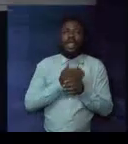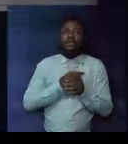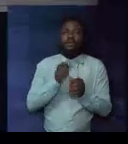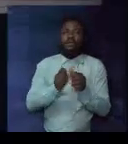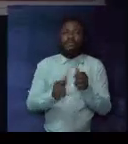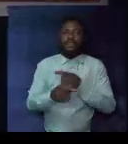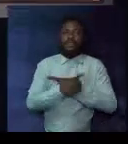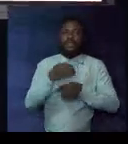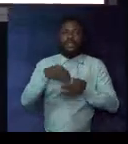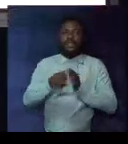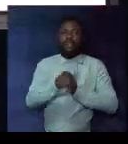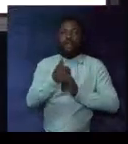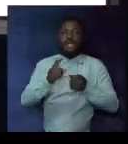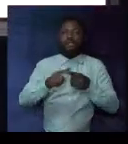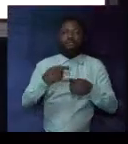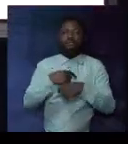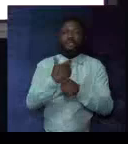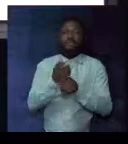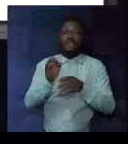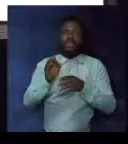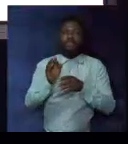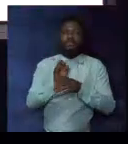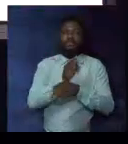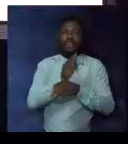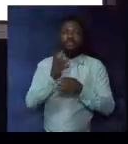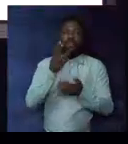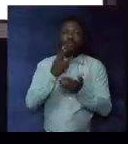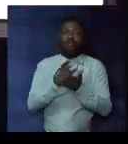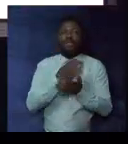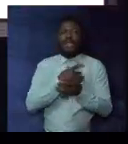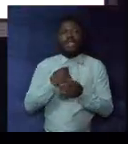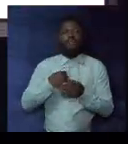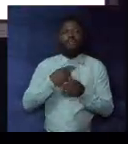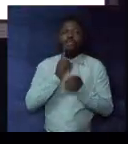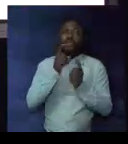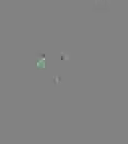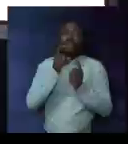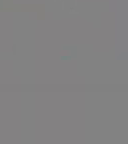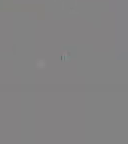used in our daily life in order to function well. We've also talked about the tools